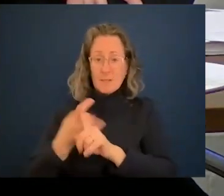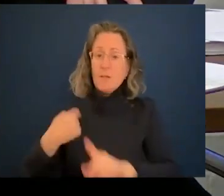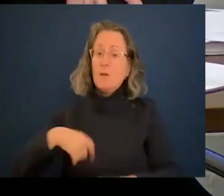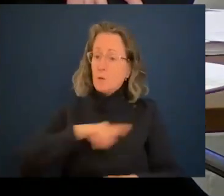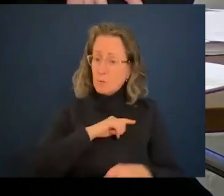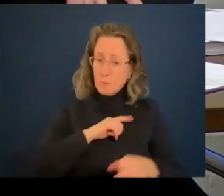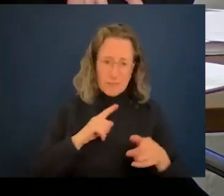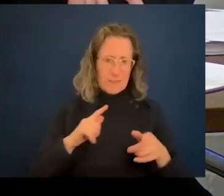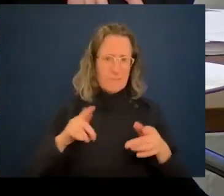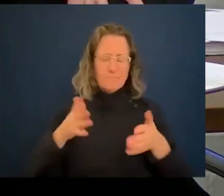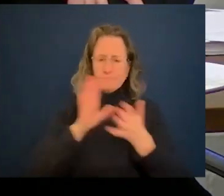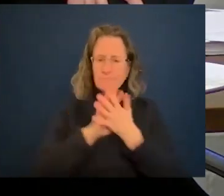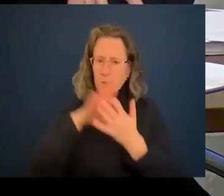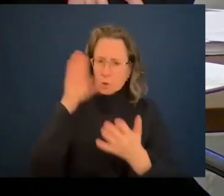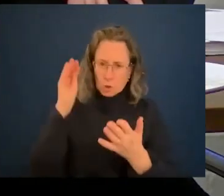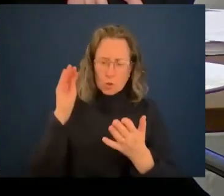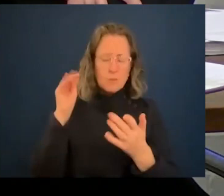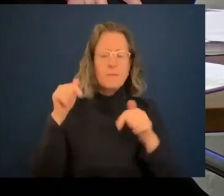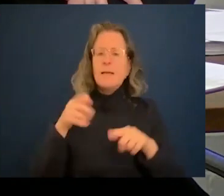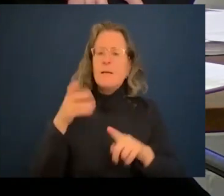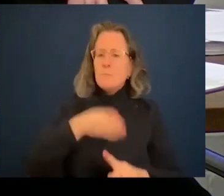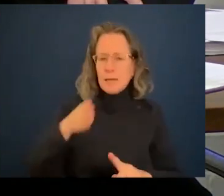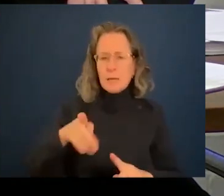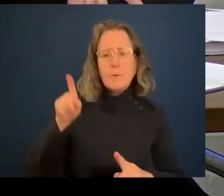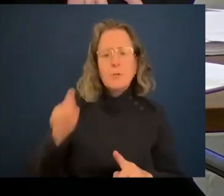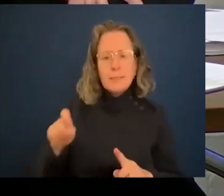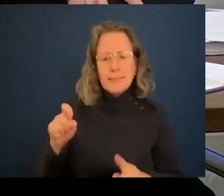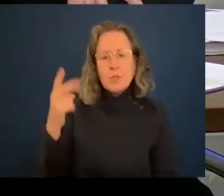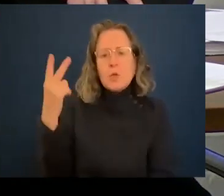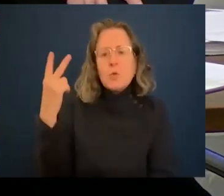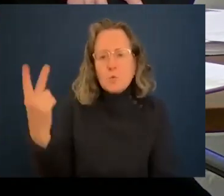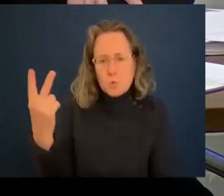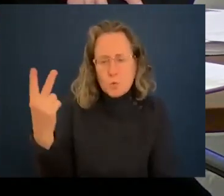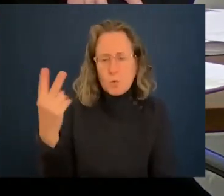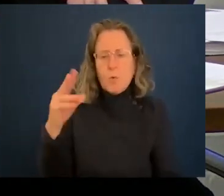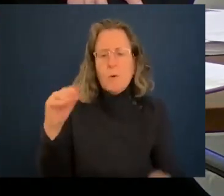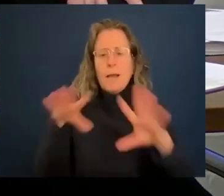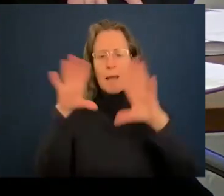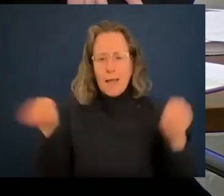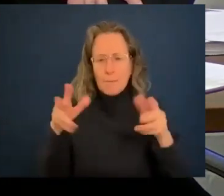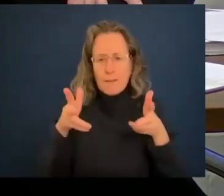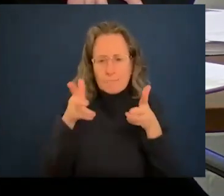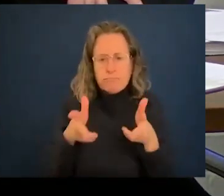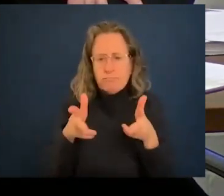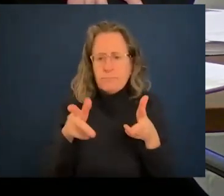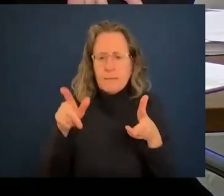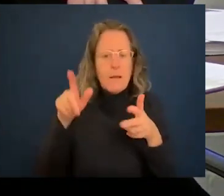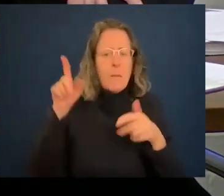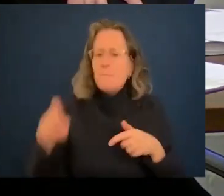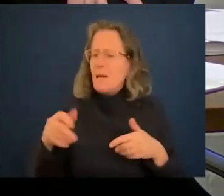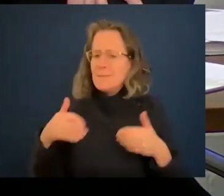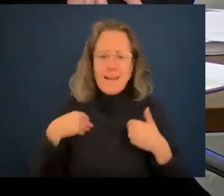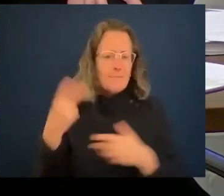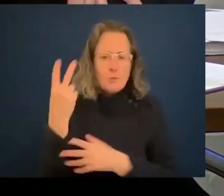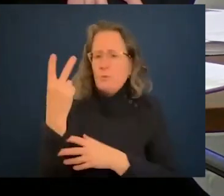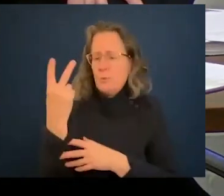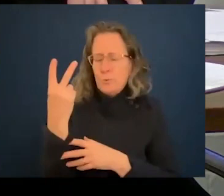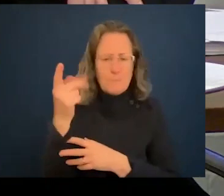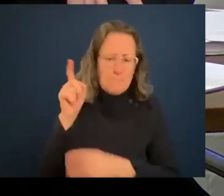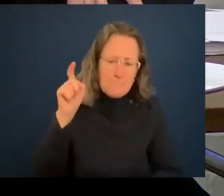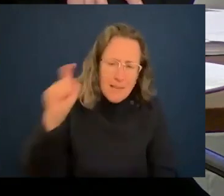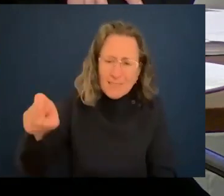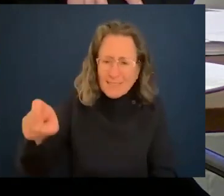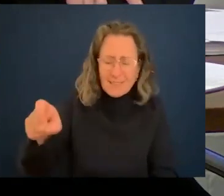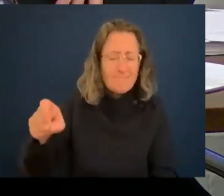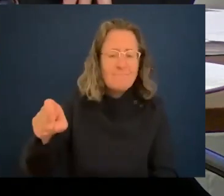dedicated animals to just Dr Adam that's what we've learned we've learned a ton of information uh that we had to